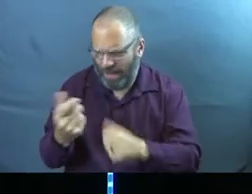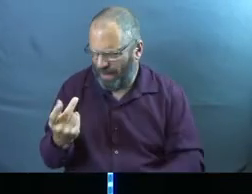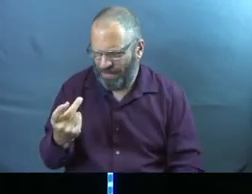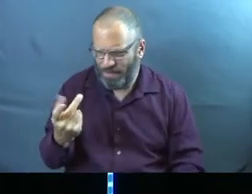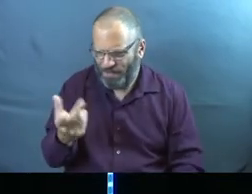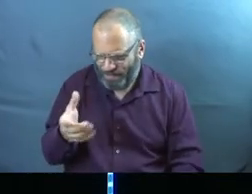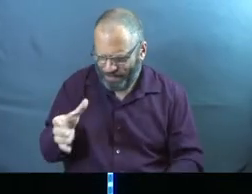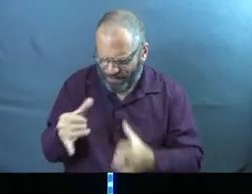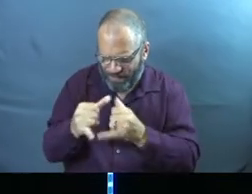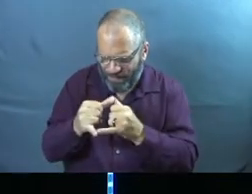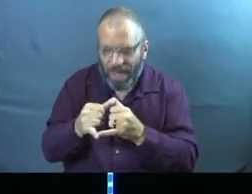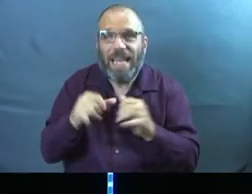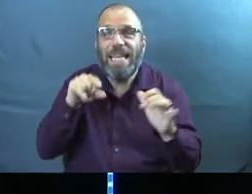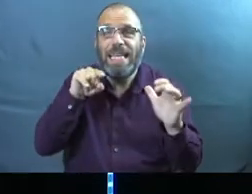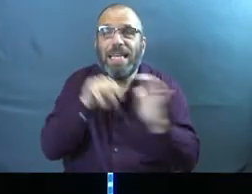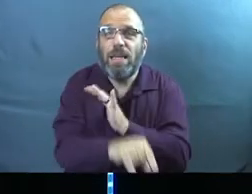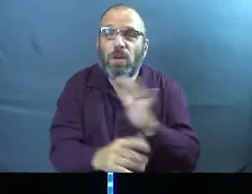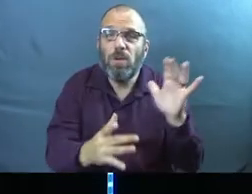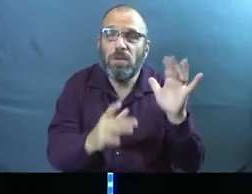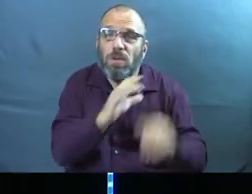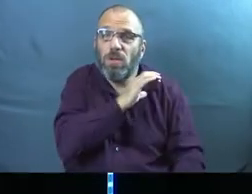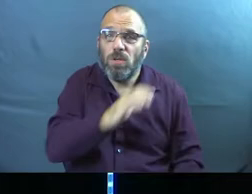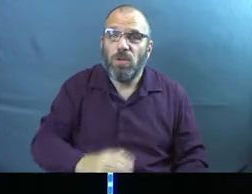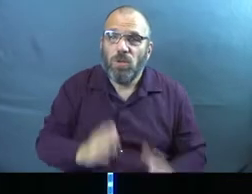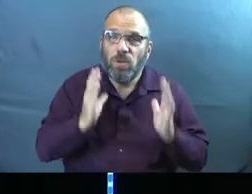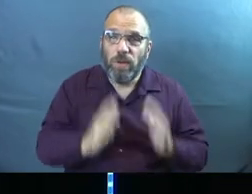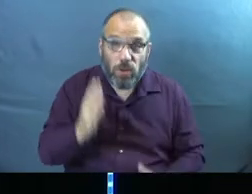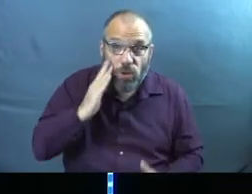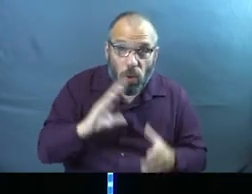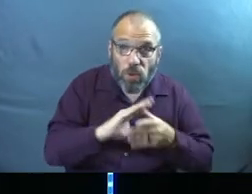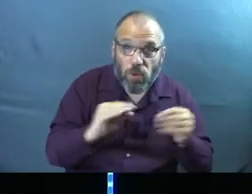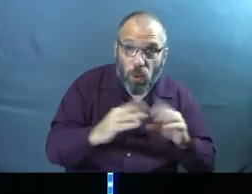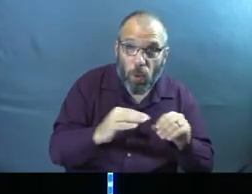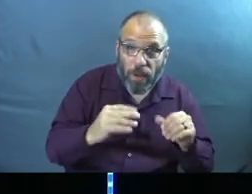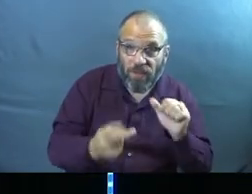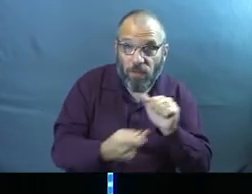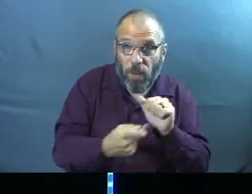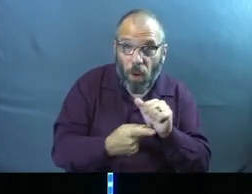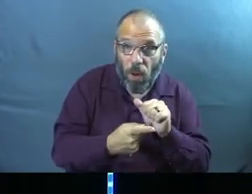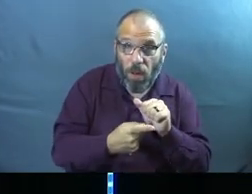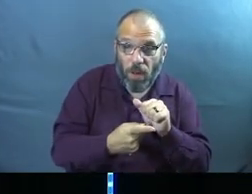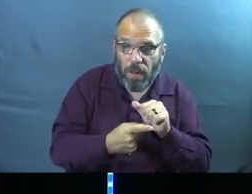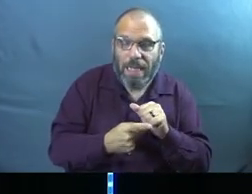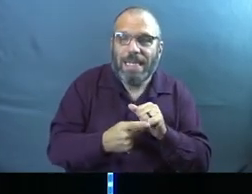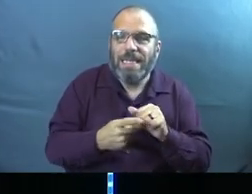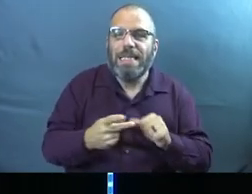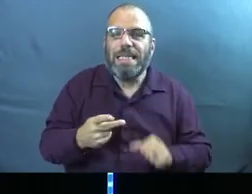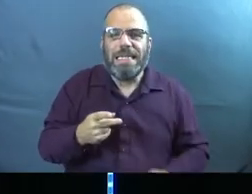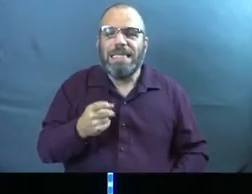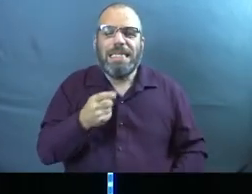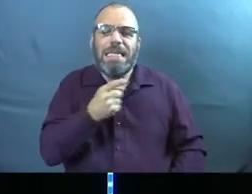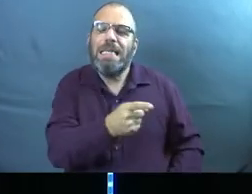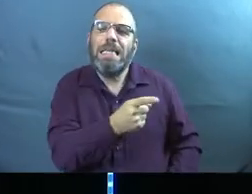way. He killed Christians, if you know his history. He thought that they were leading God's people astray, and